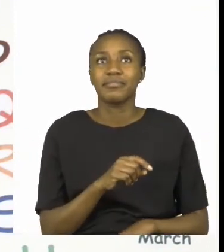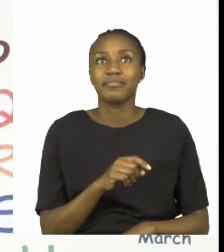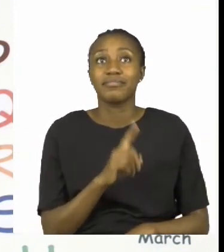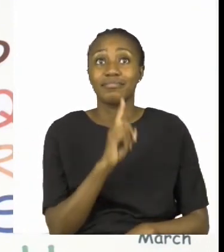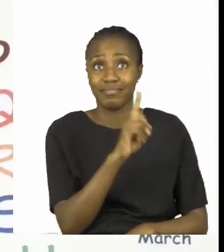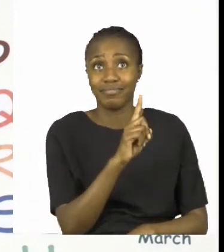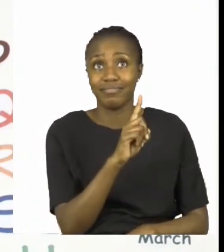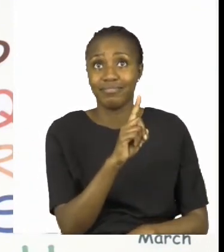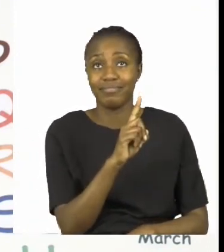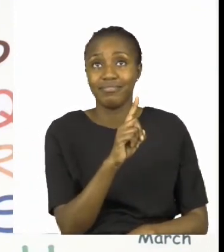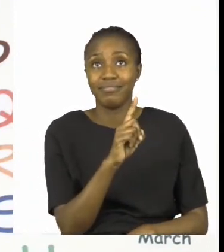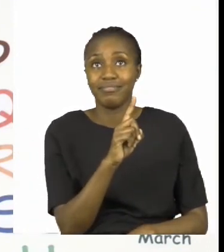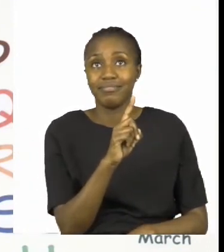Sarah,